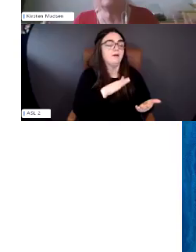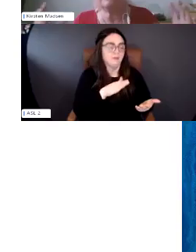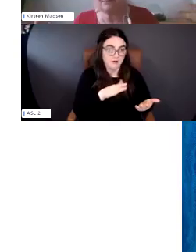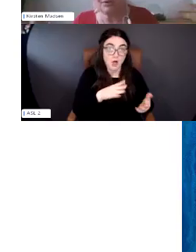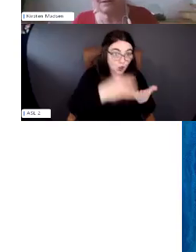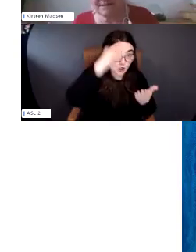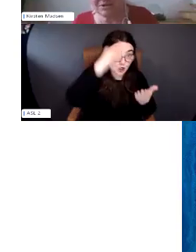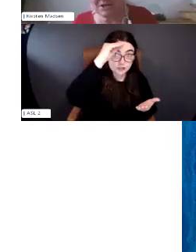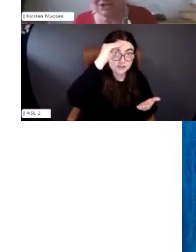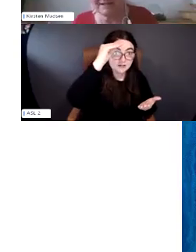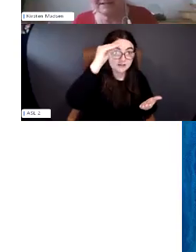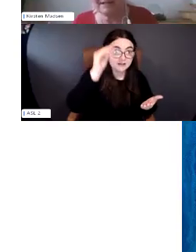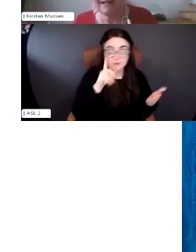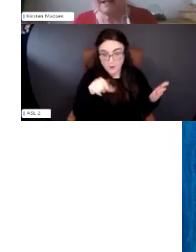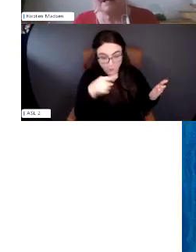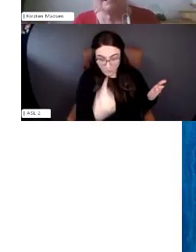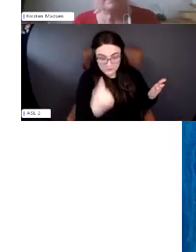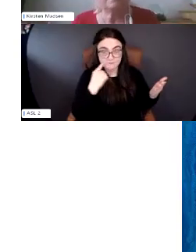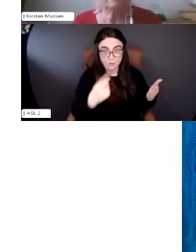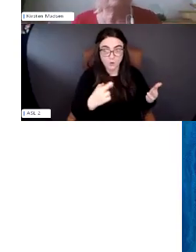cognizant of the importance of the project.